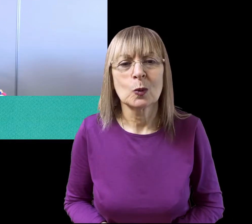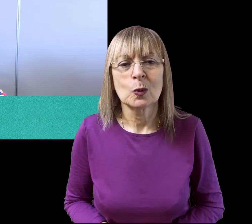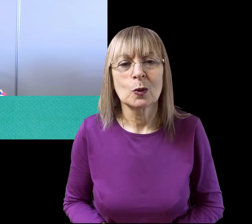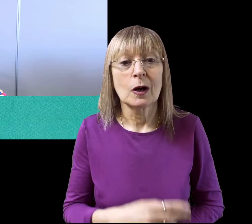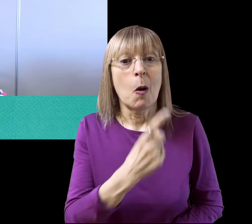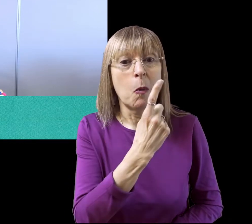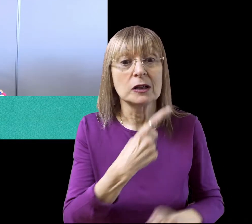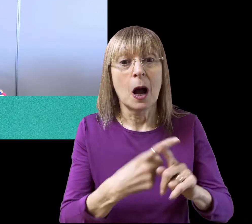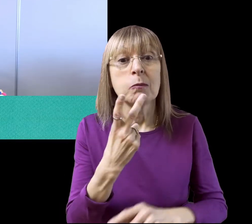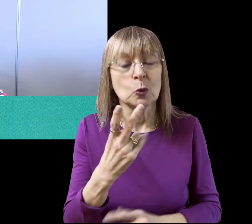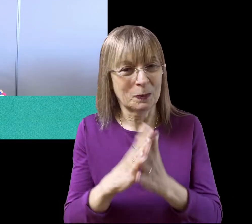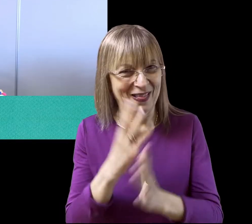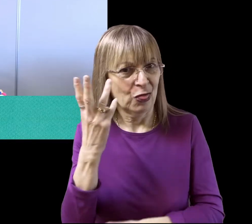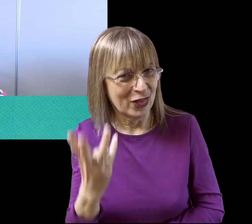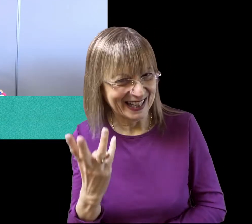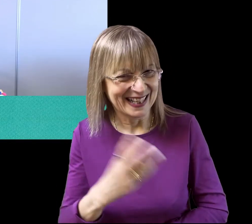plus 2 is 3,